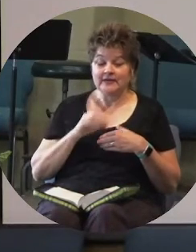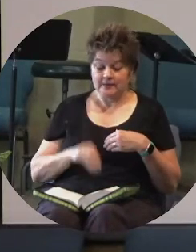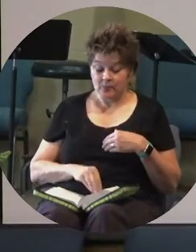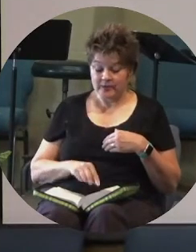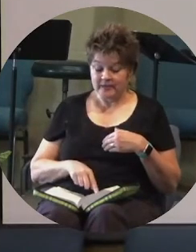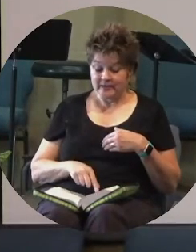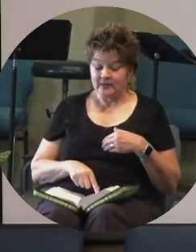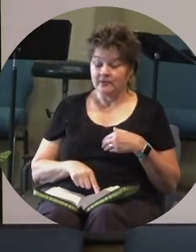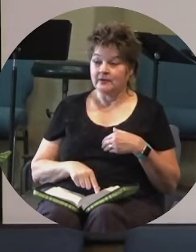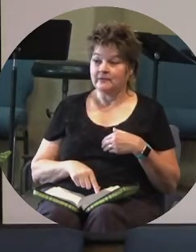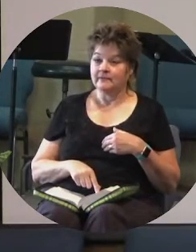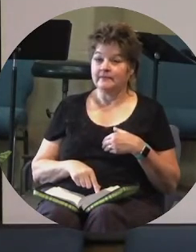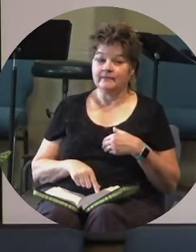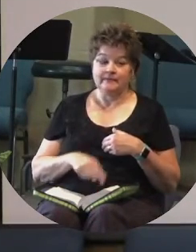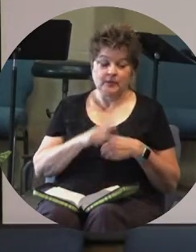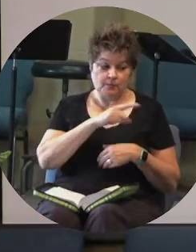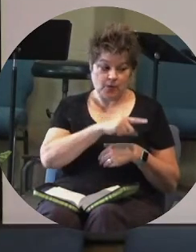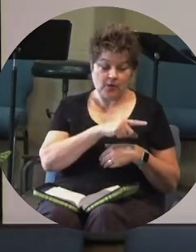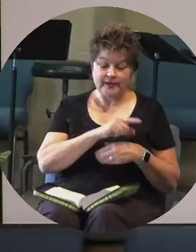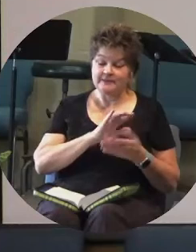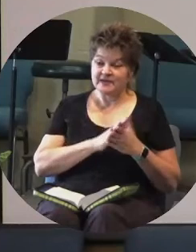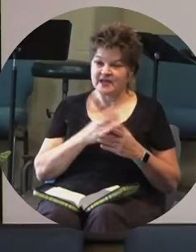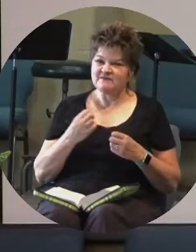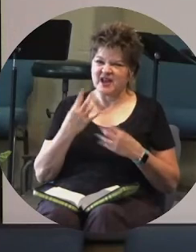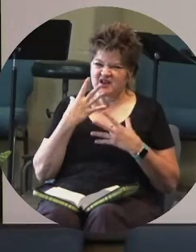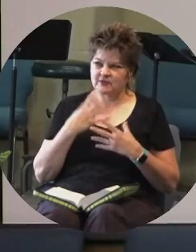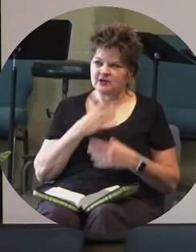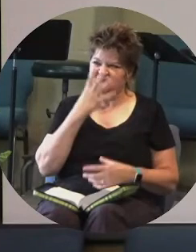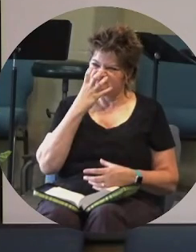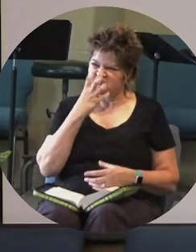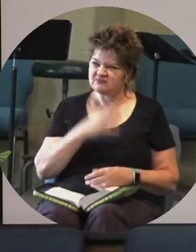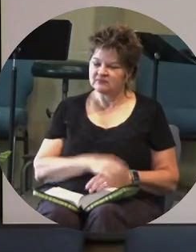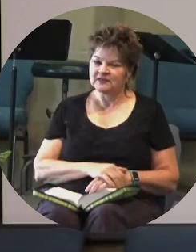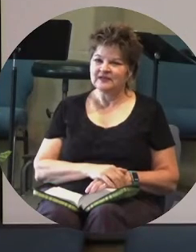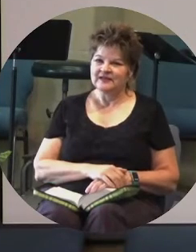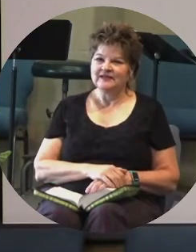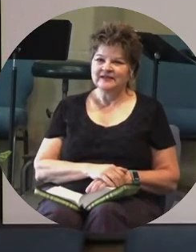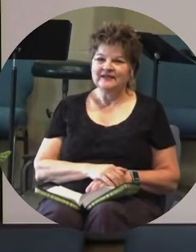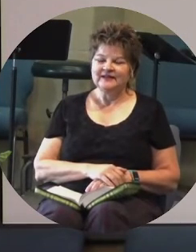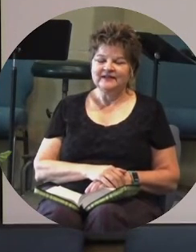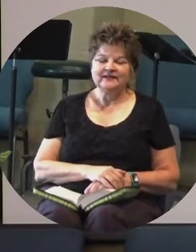word. The Apostle Paul got angry. He got annoyed.